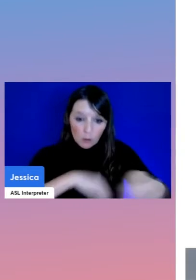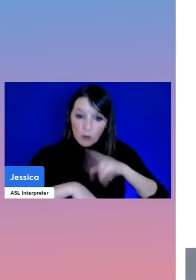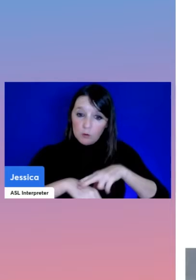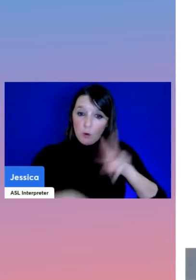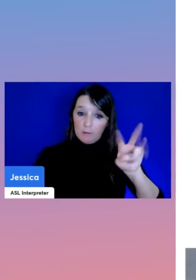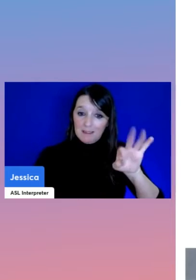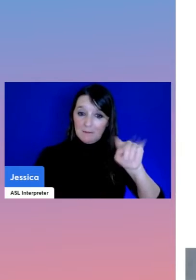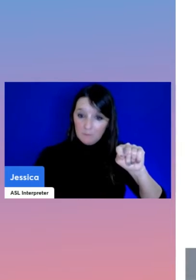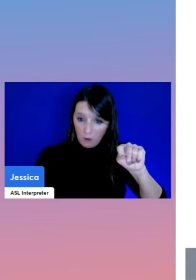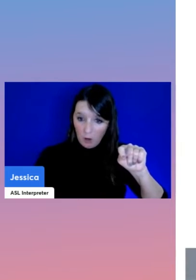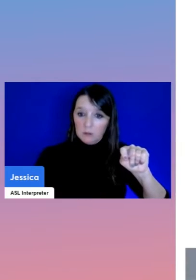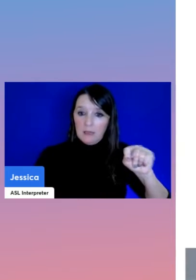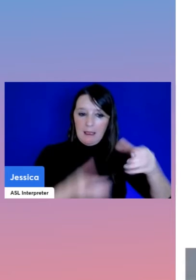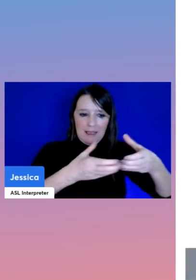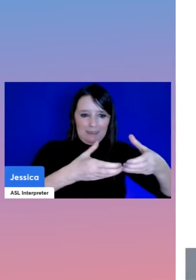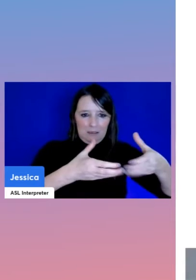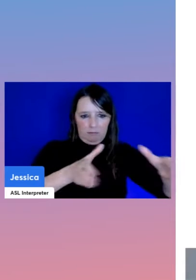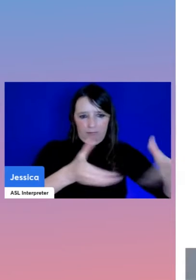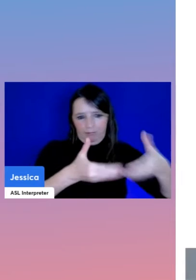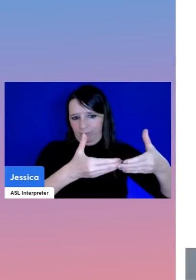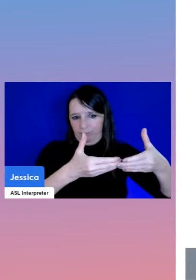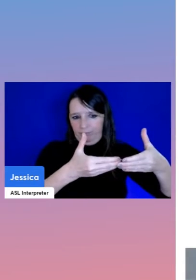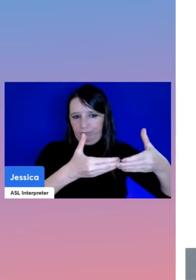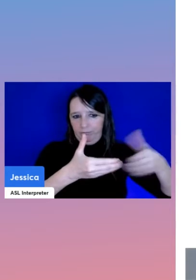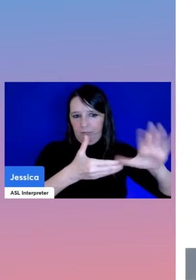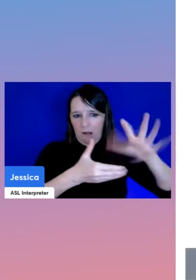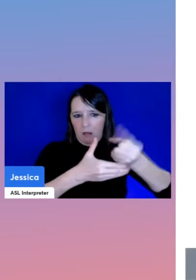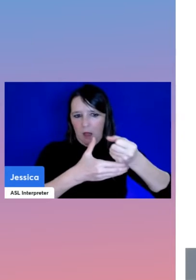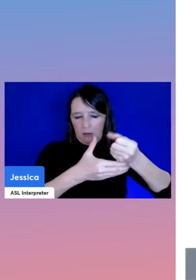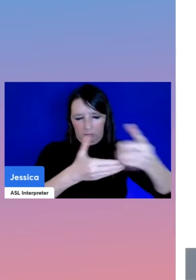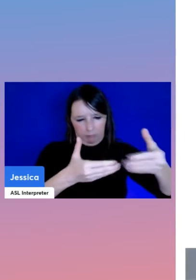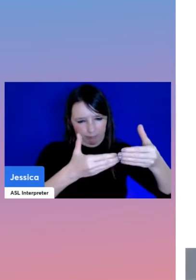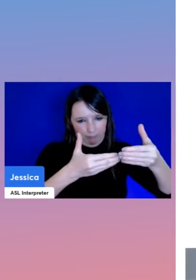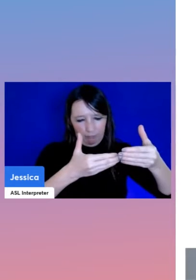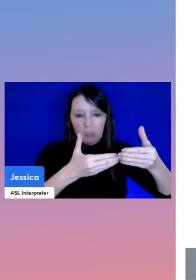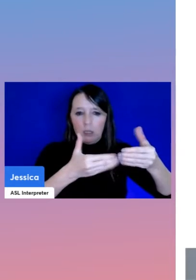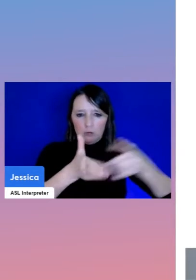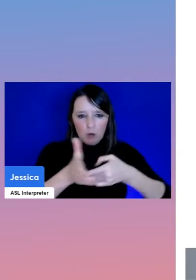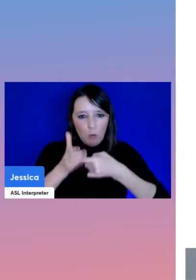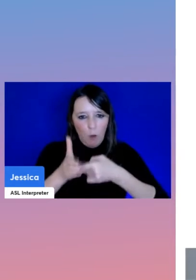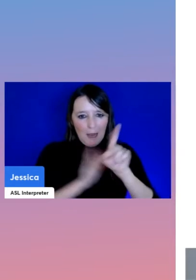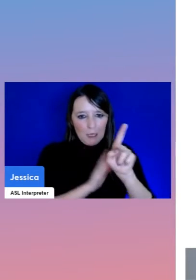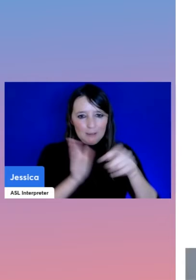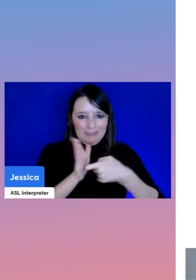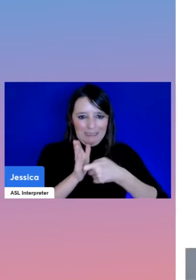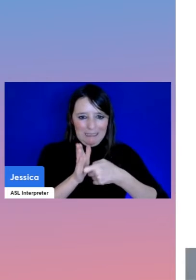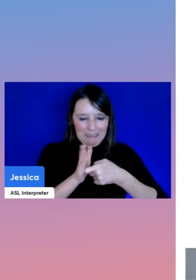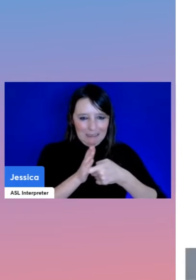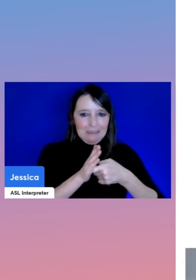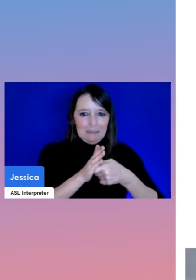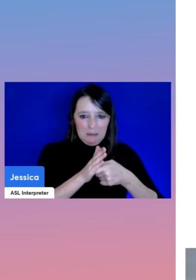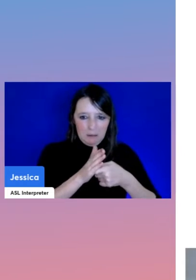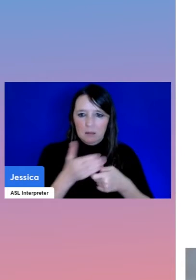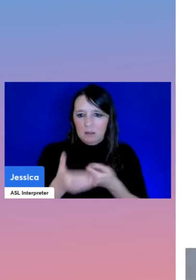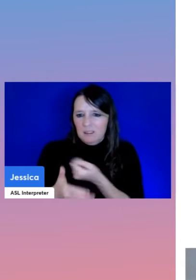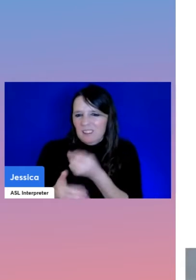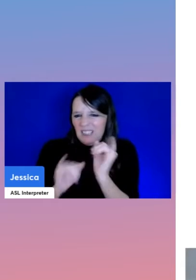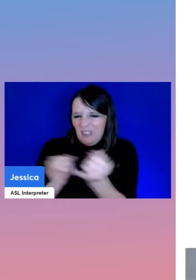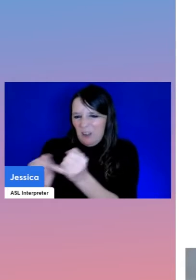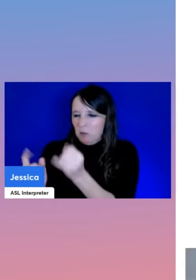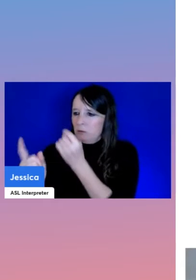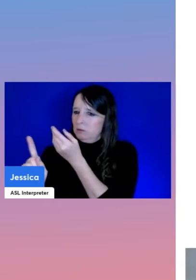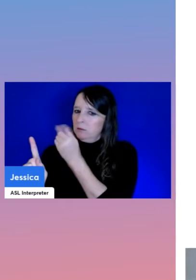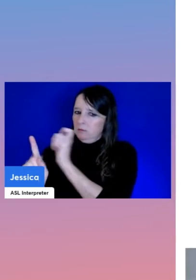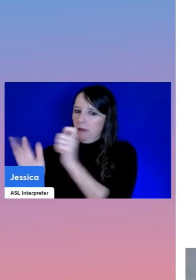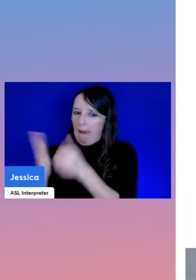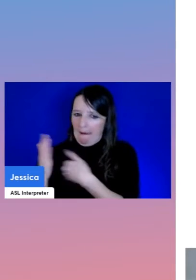a sealed state and requires a set of unsealed keys, typically held by separate individuals, to